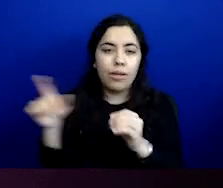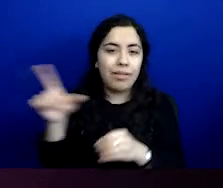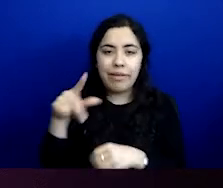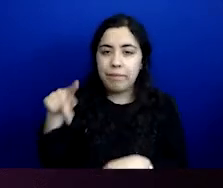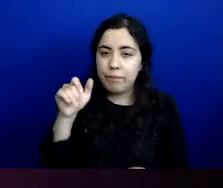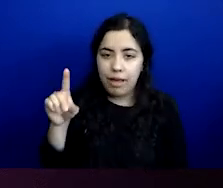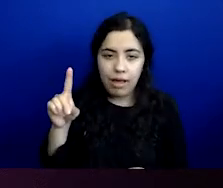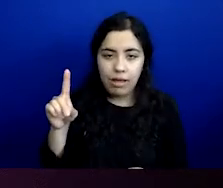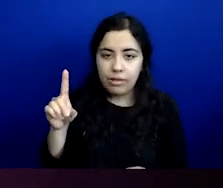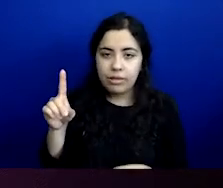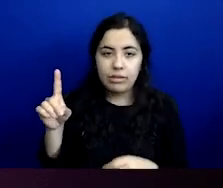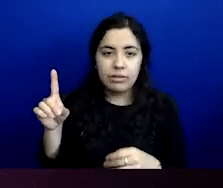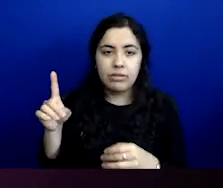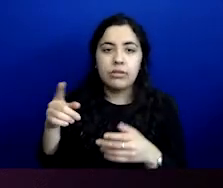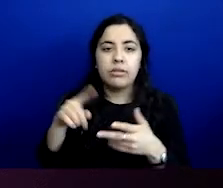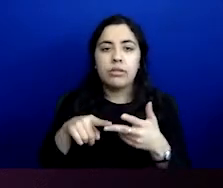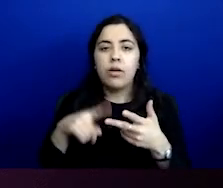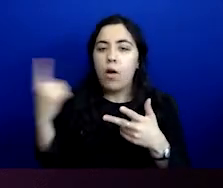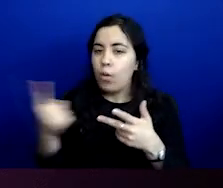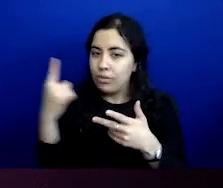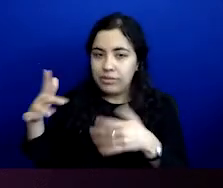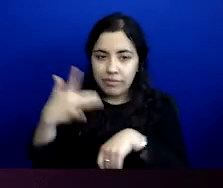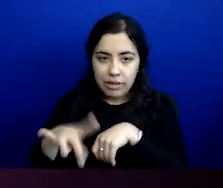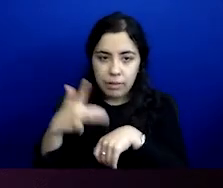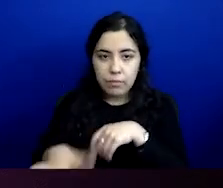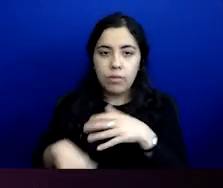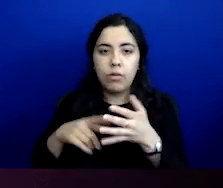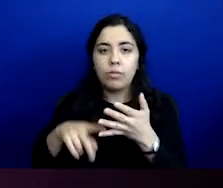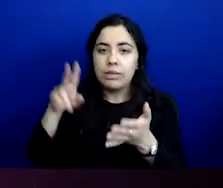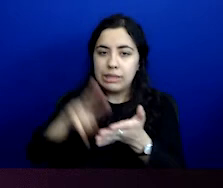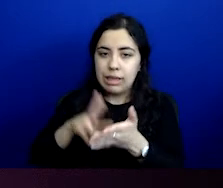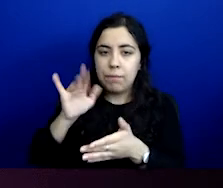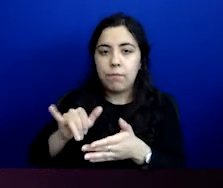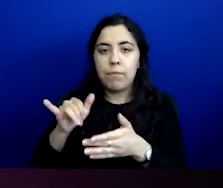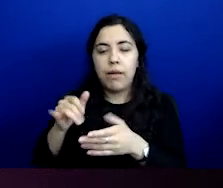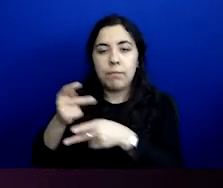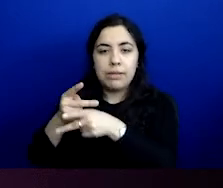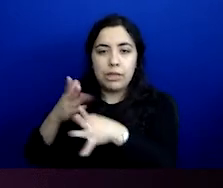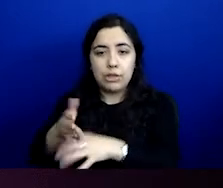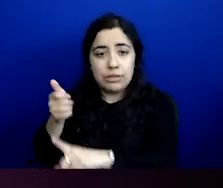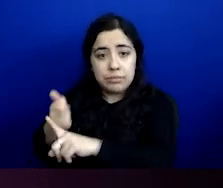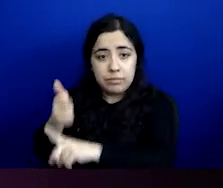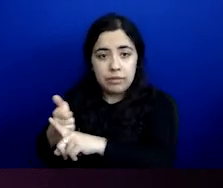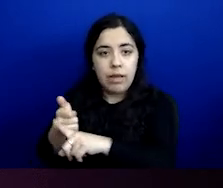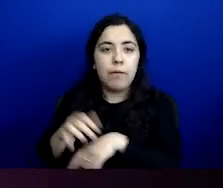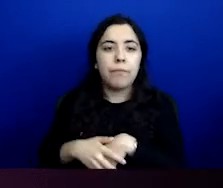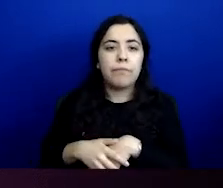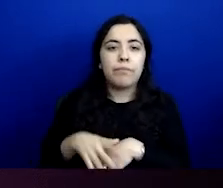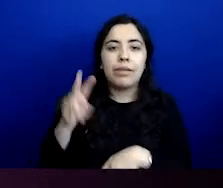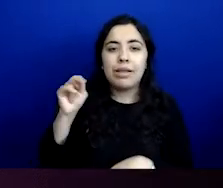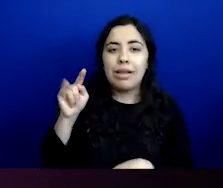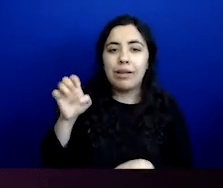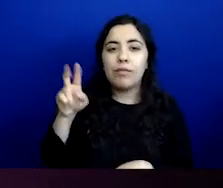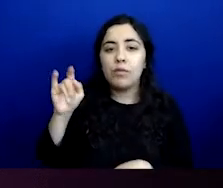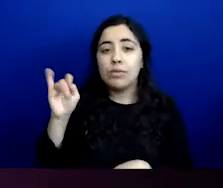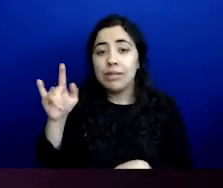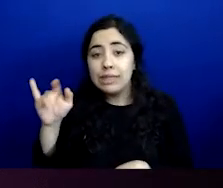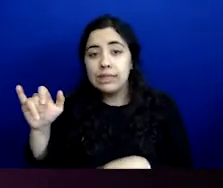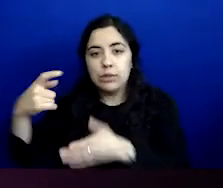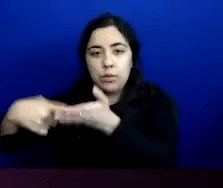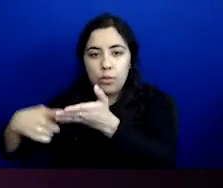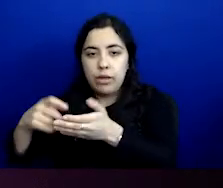be available. Releases will be signed by the maintainers themselves. There's a native utility token that powers the network. And most